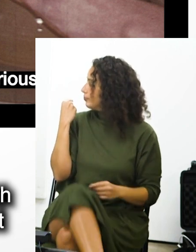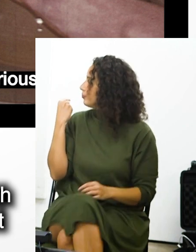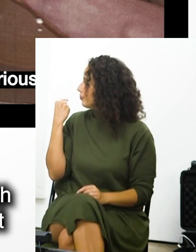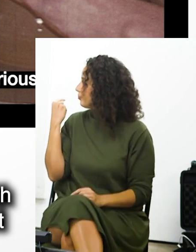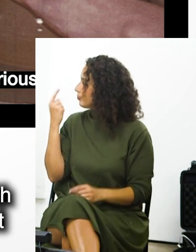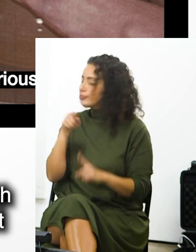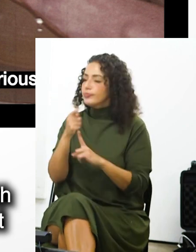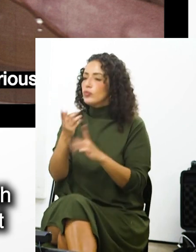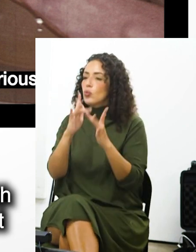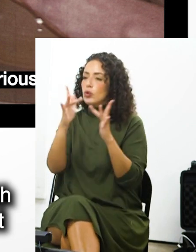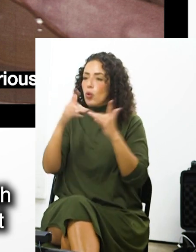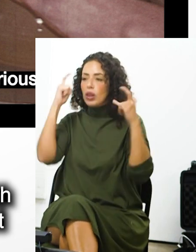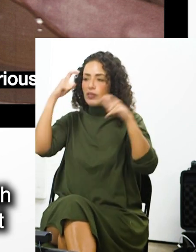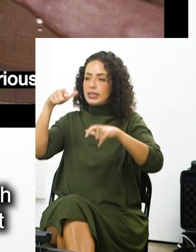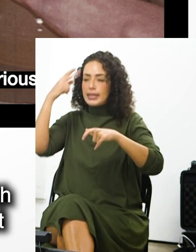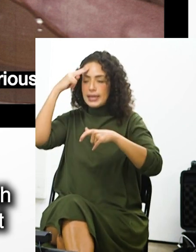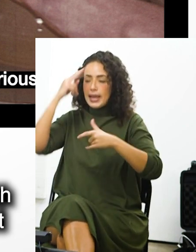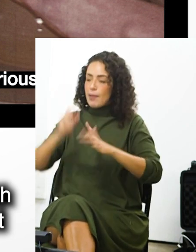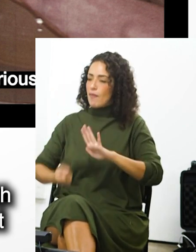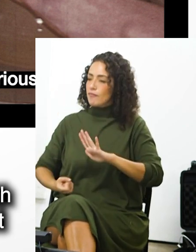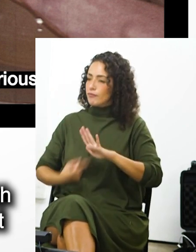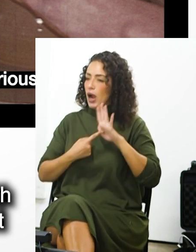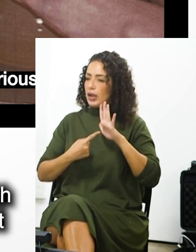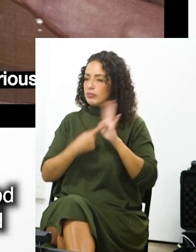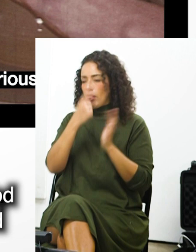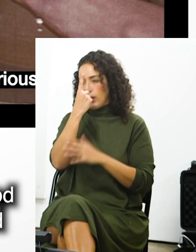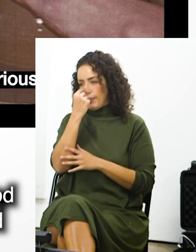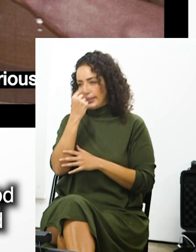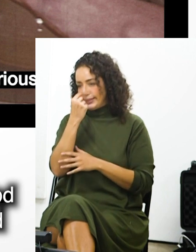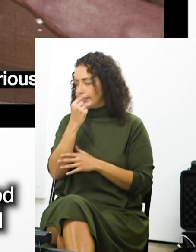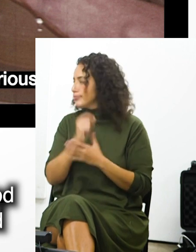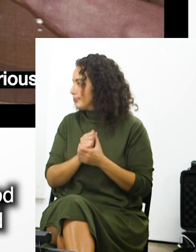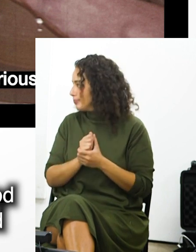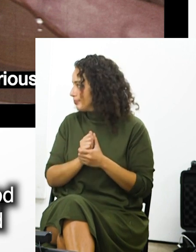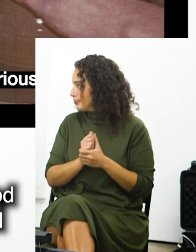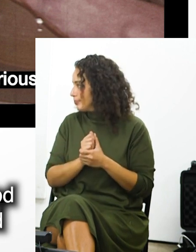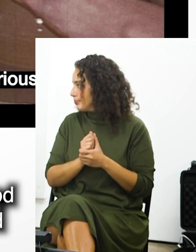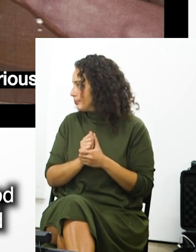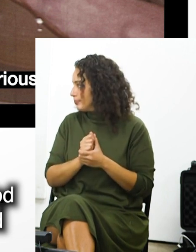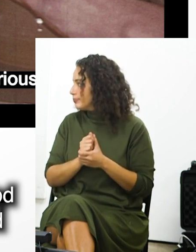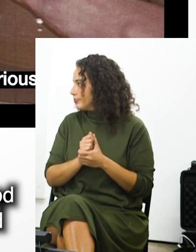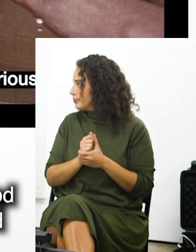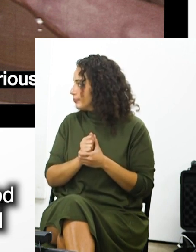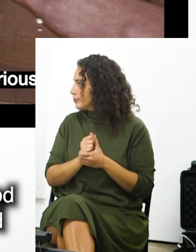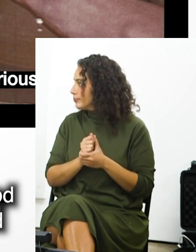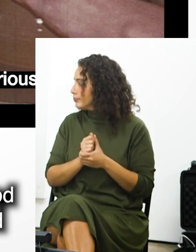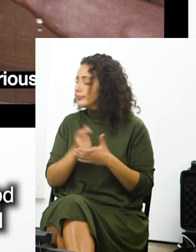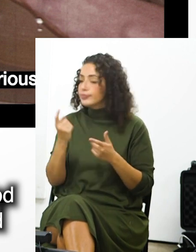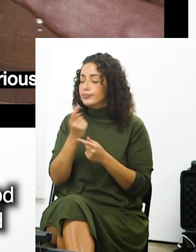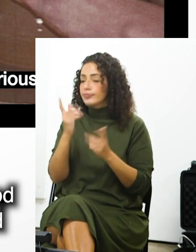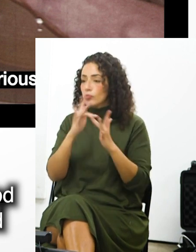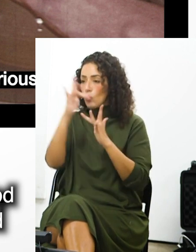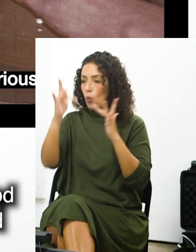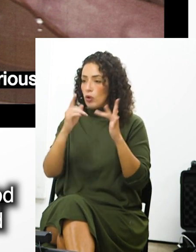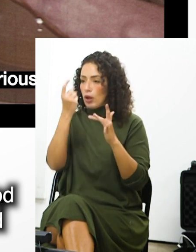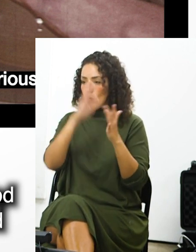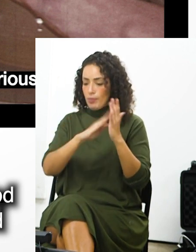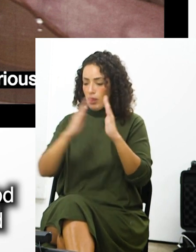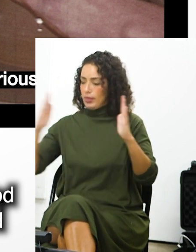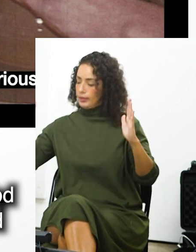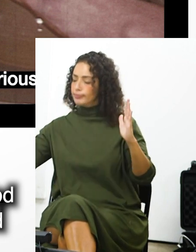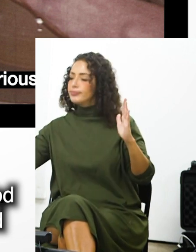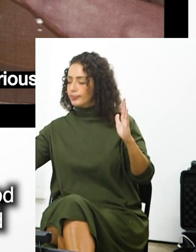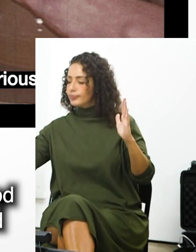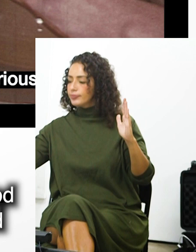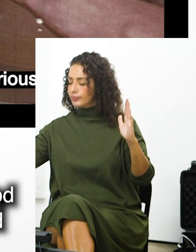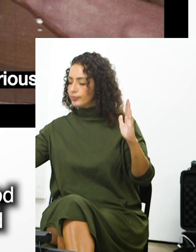residency called Vital Capacities. That was done online over the course of a month period, where you ask